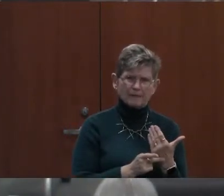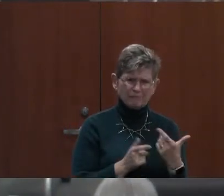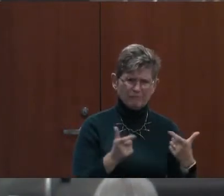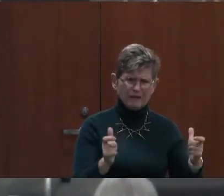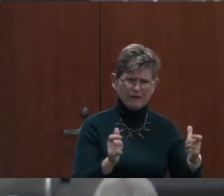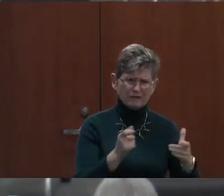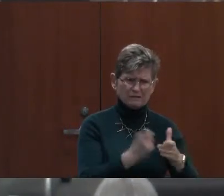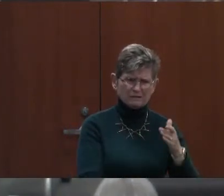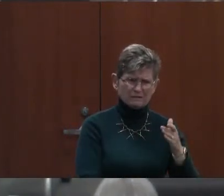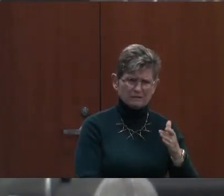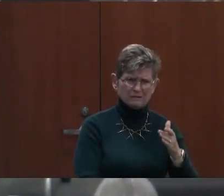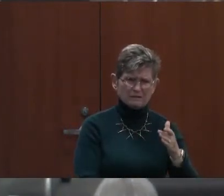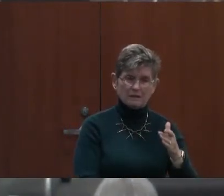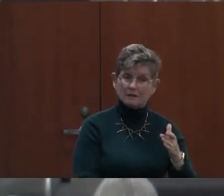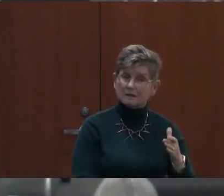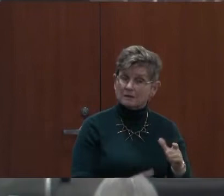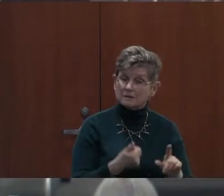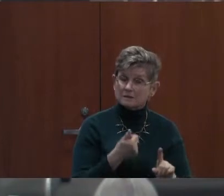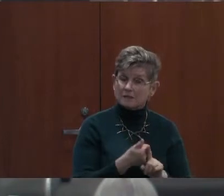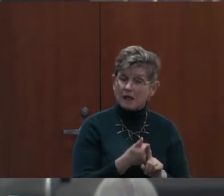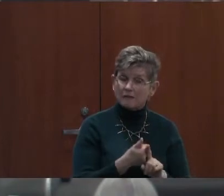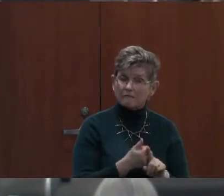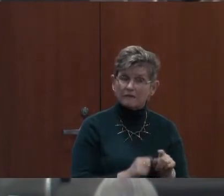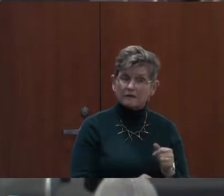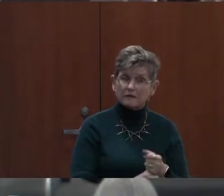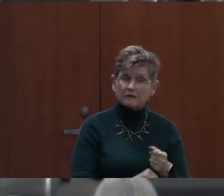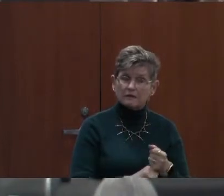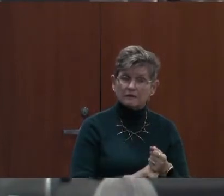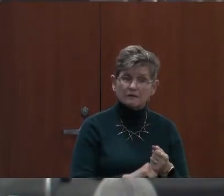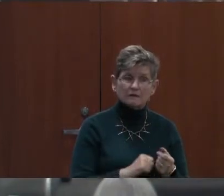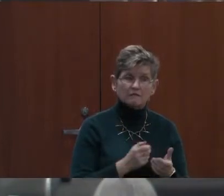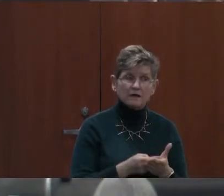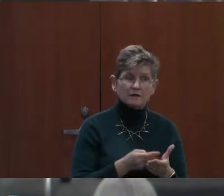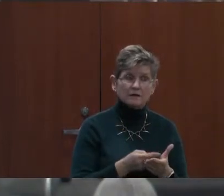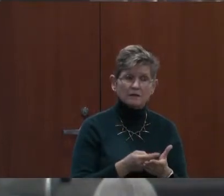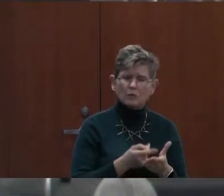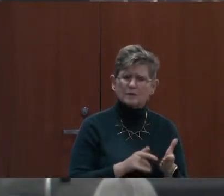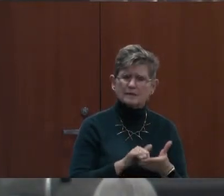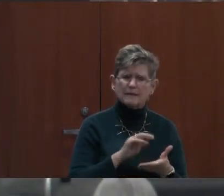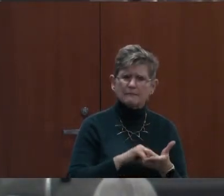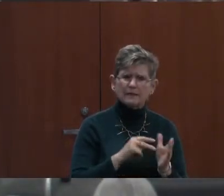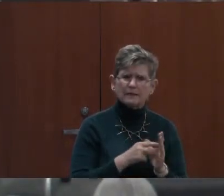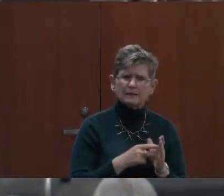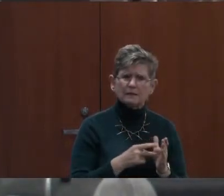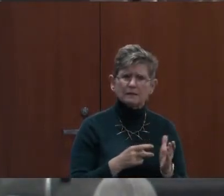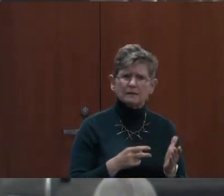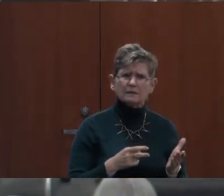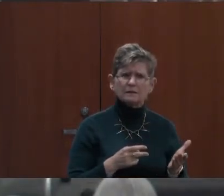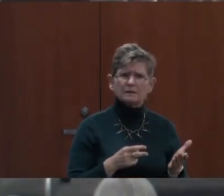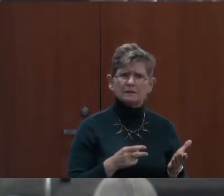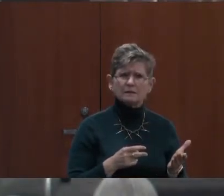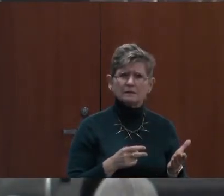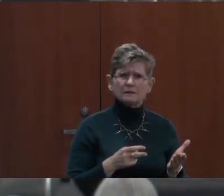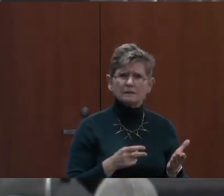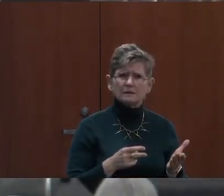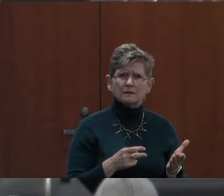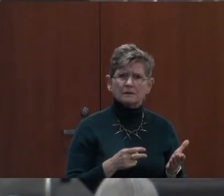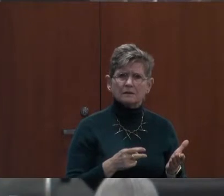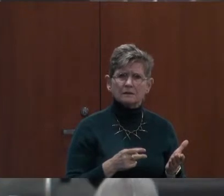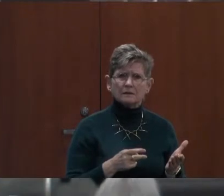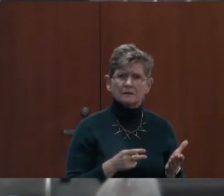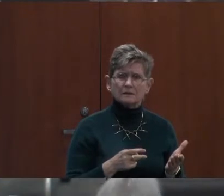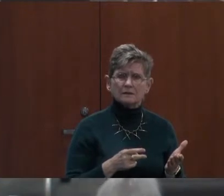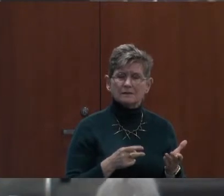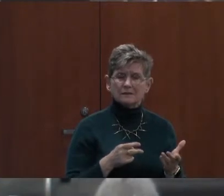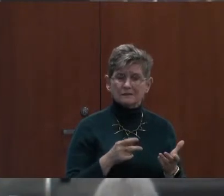but it's self-funded. Just what will this mean for we have many employees here. What will this mean? Any improvements in